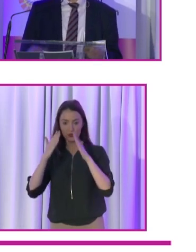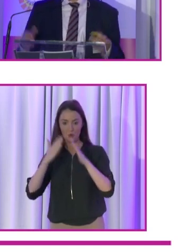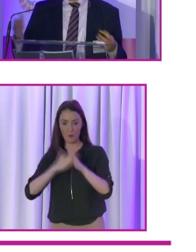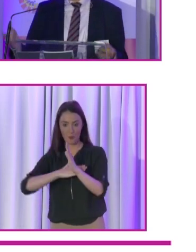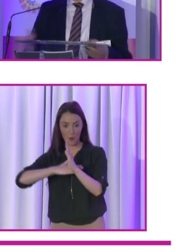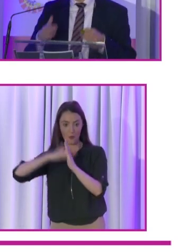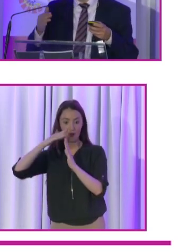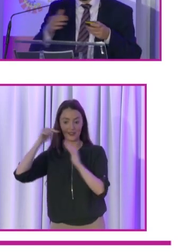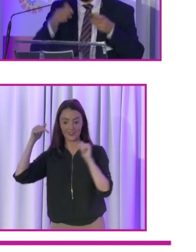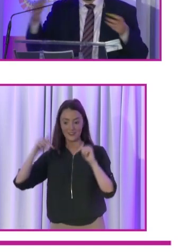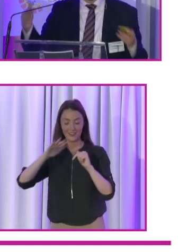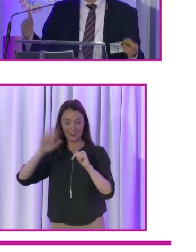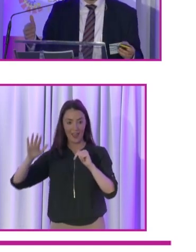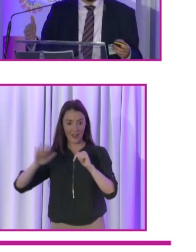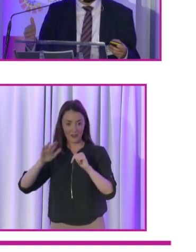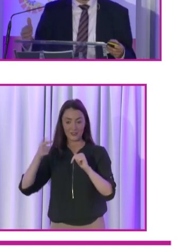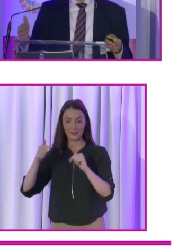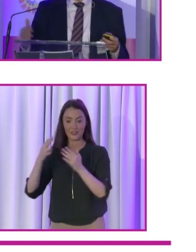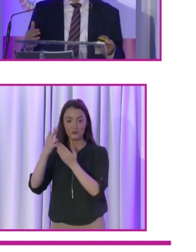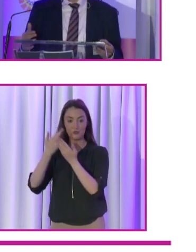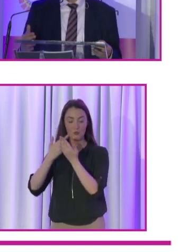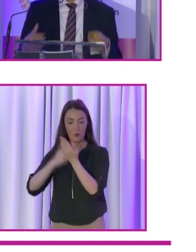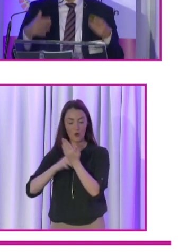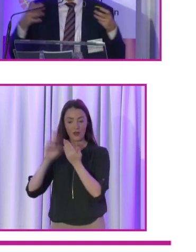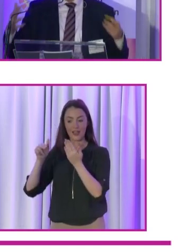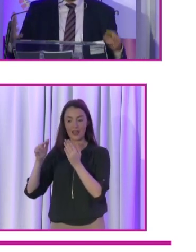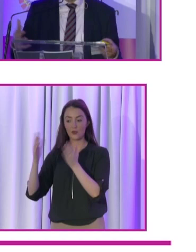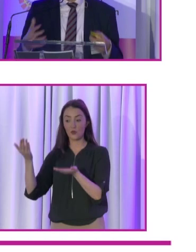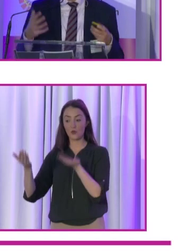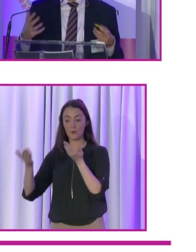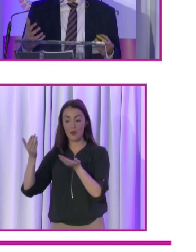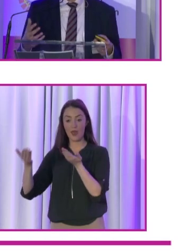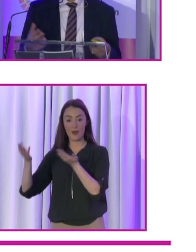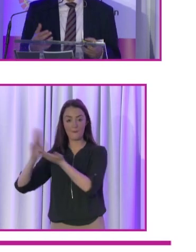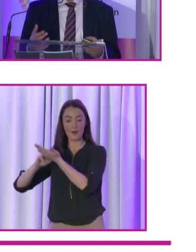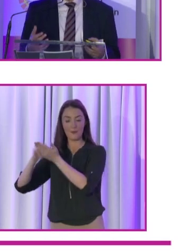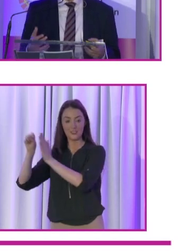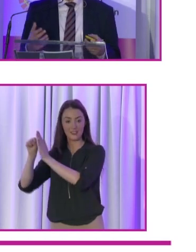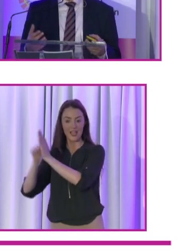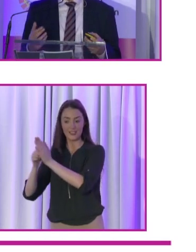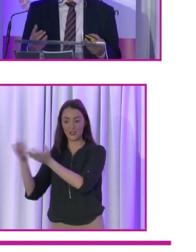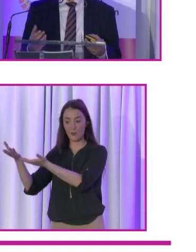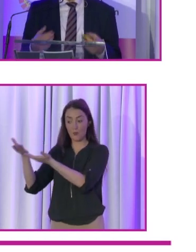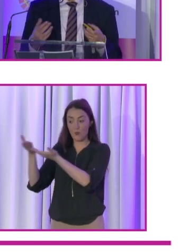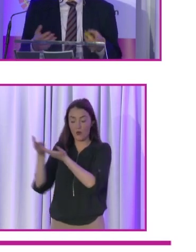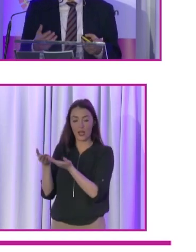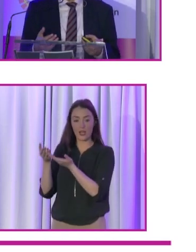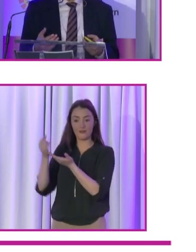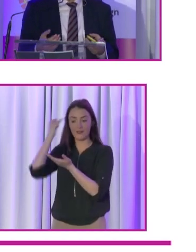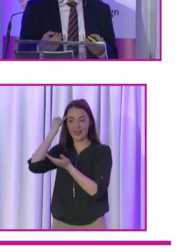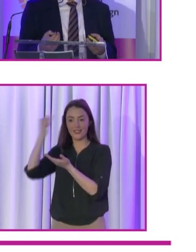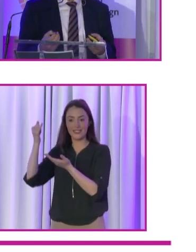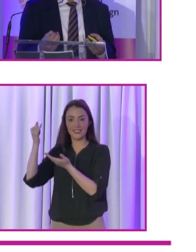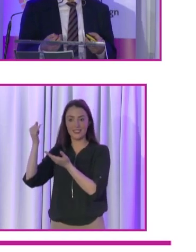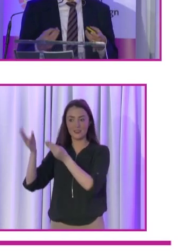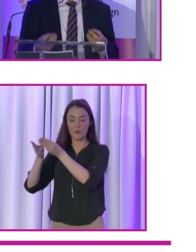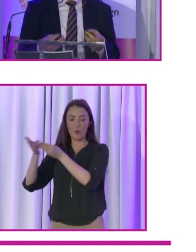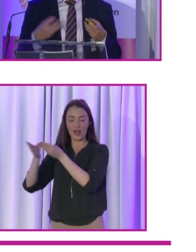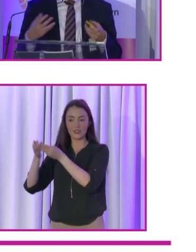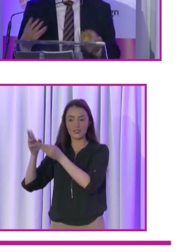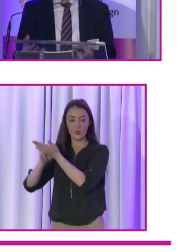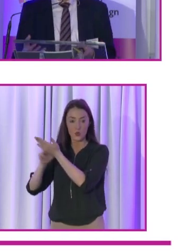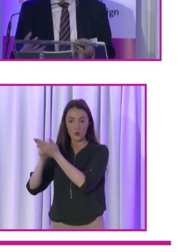regard. So in these reports, we kind of compare member states and bring those practices that actually